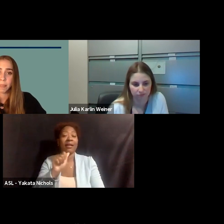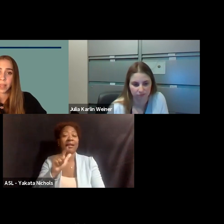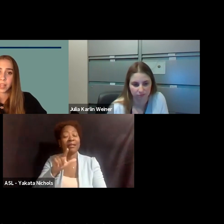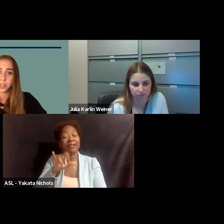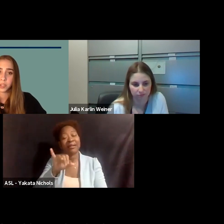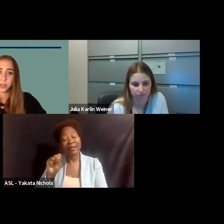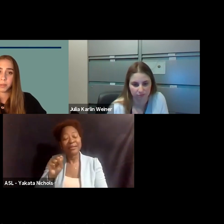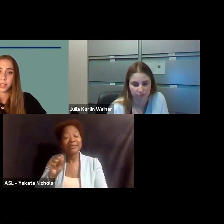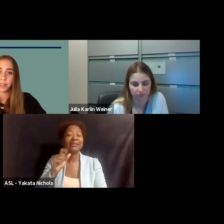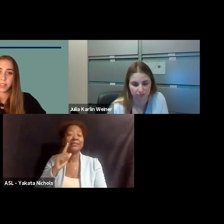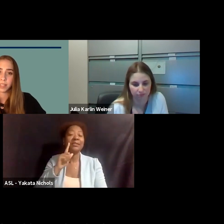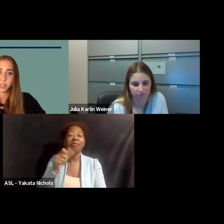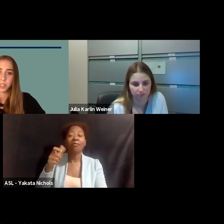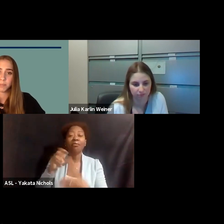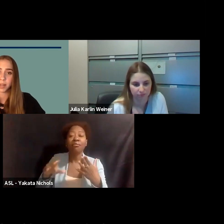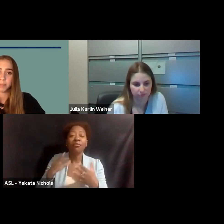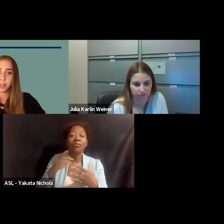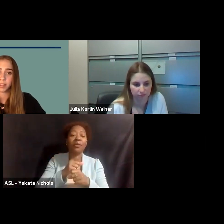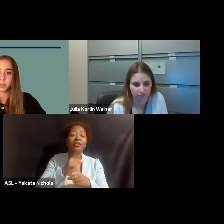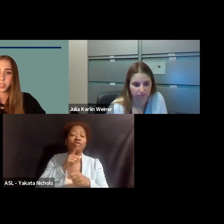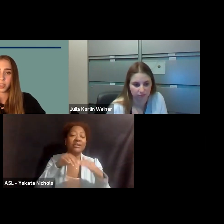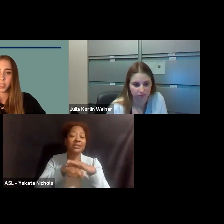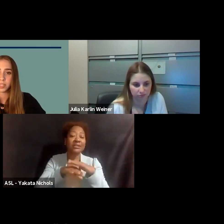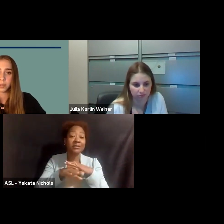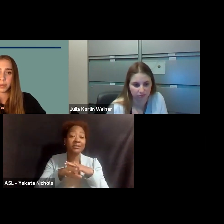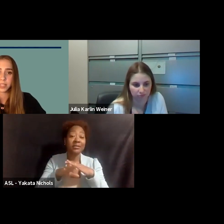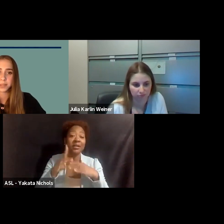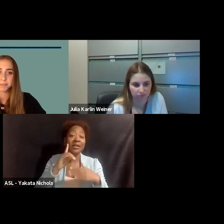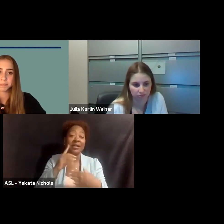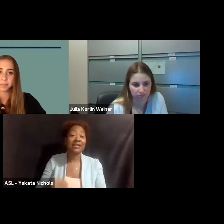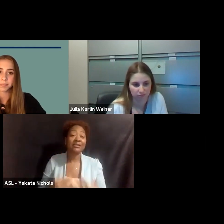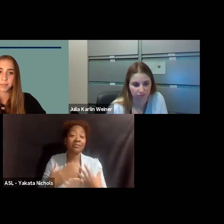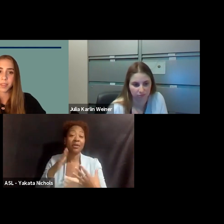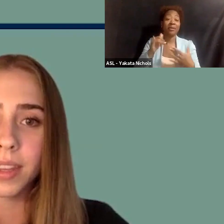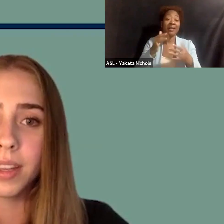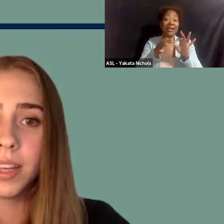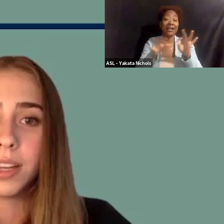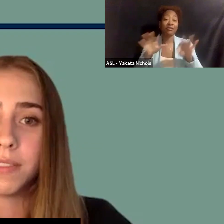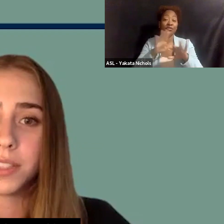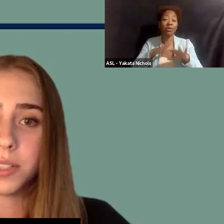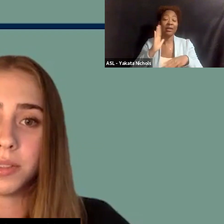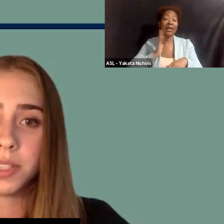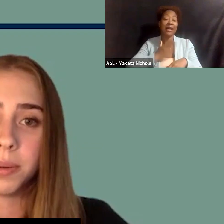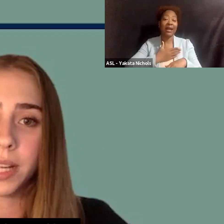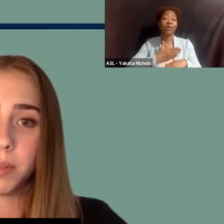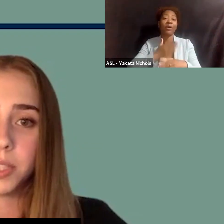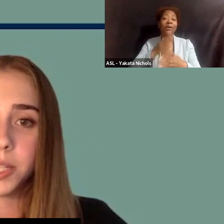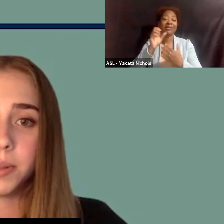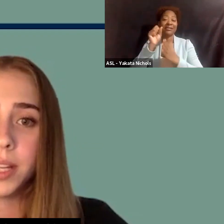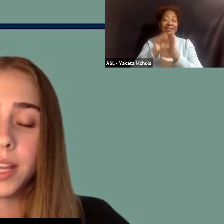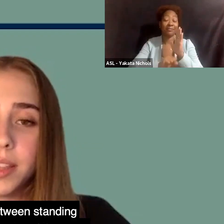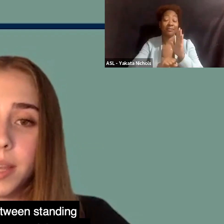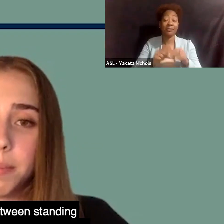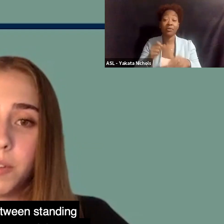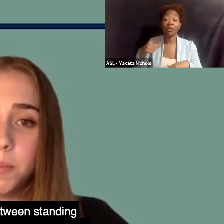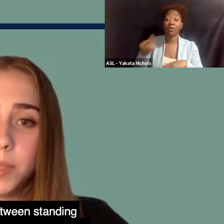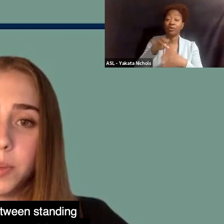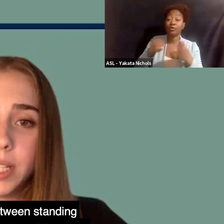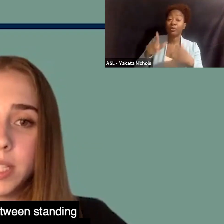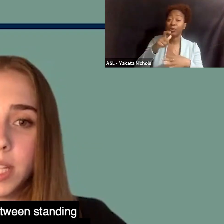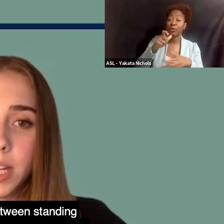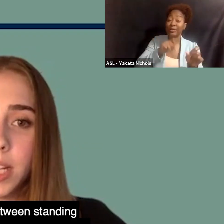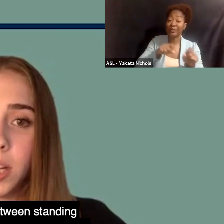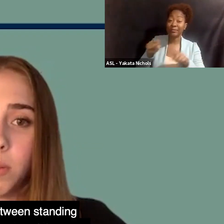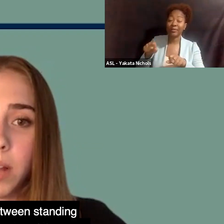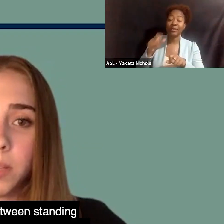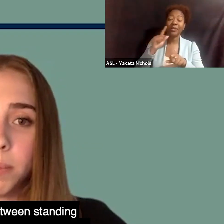accessible, and I truly believe that this was inspired by the language on our syllabus. For students who were able to, they moved